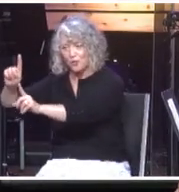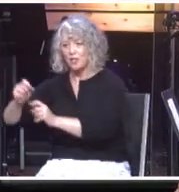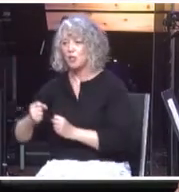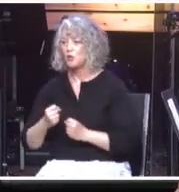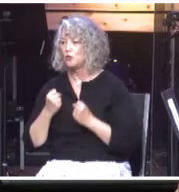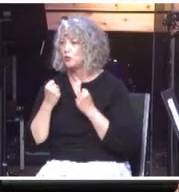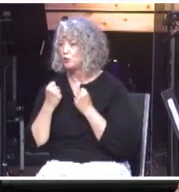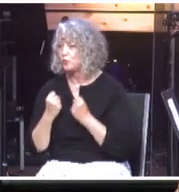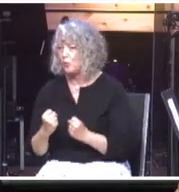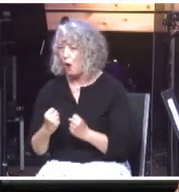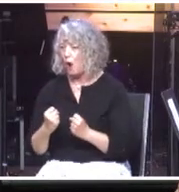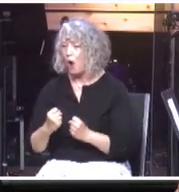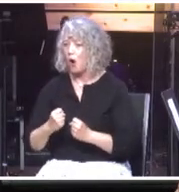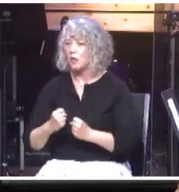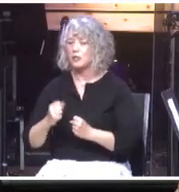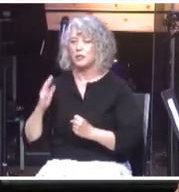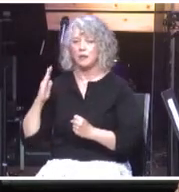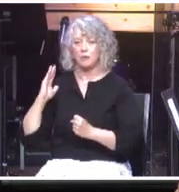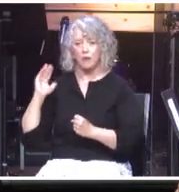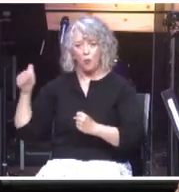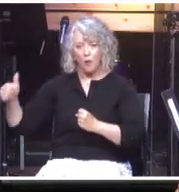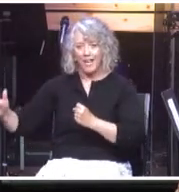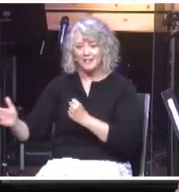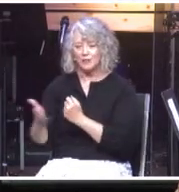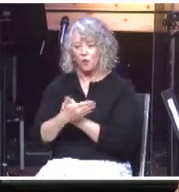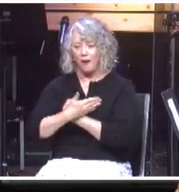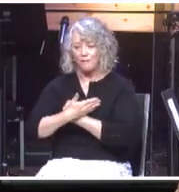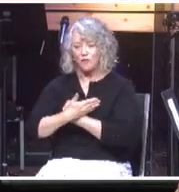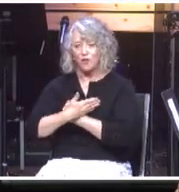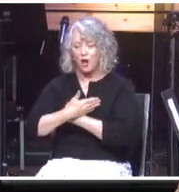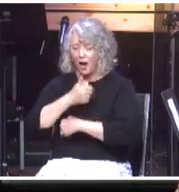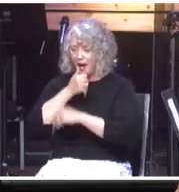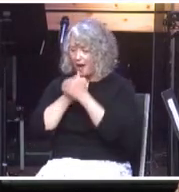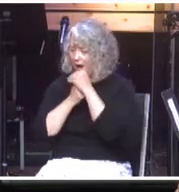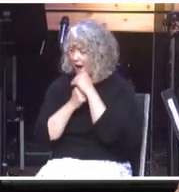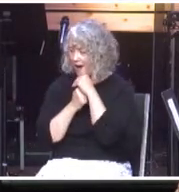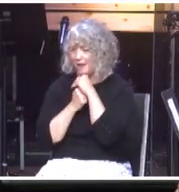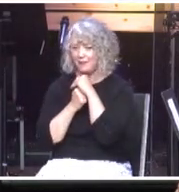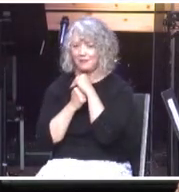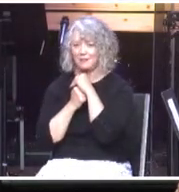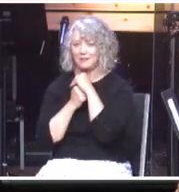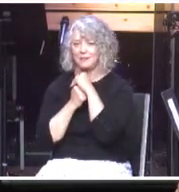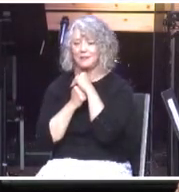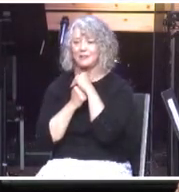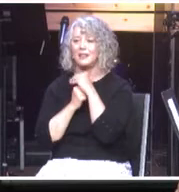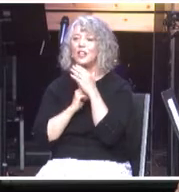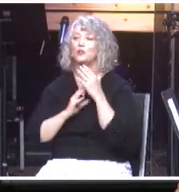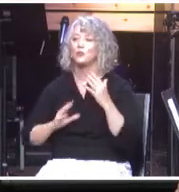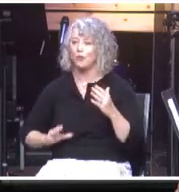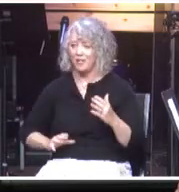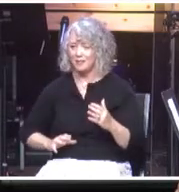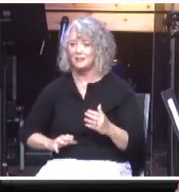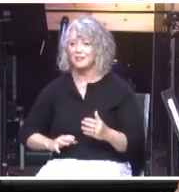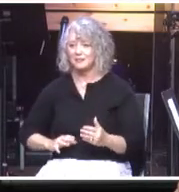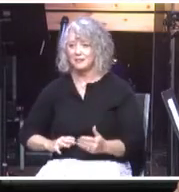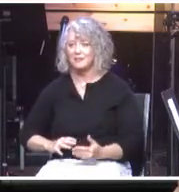and protective wings. Let us literally hide ourselves in Christ there.